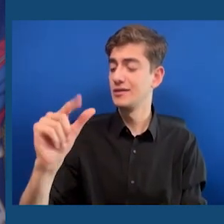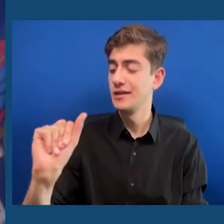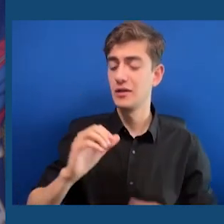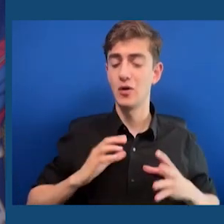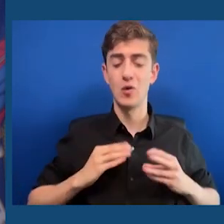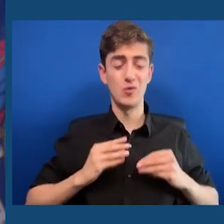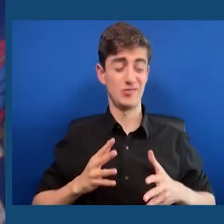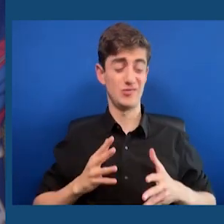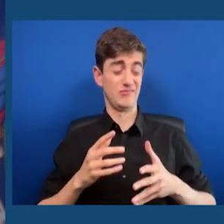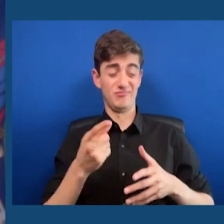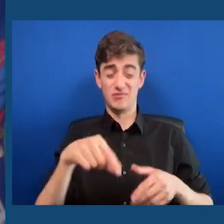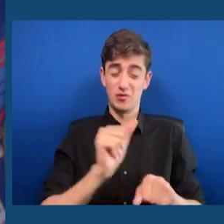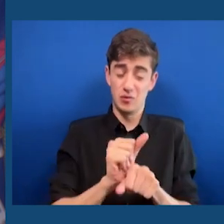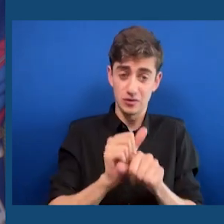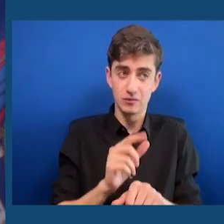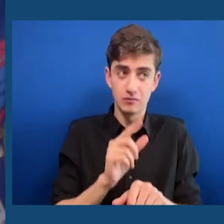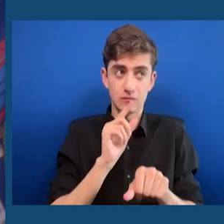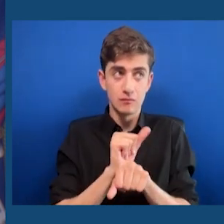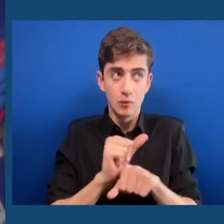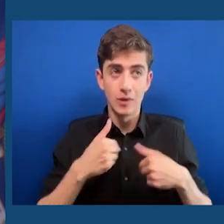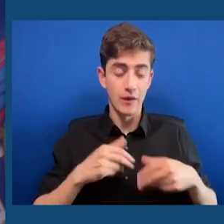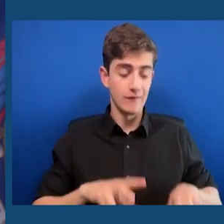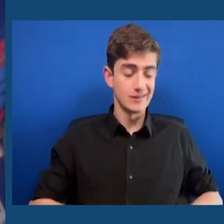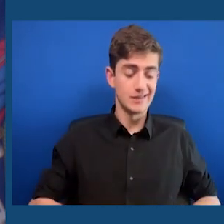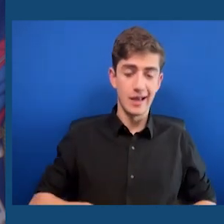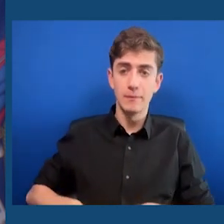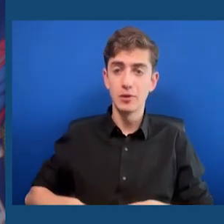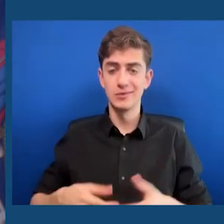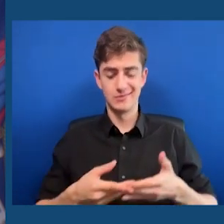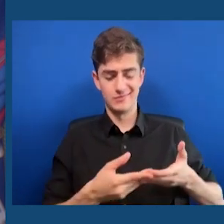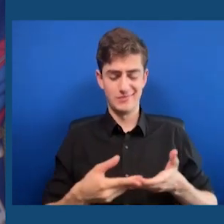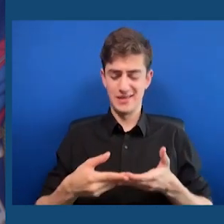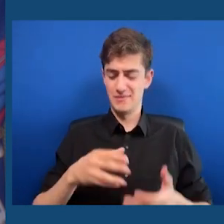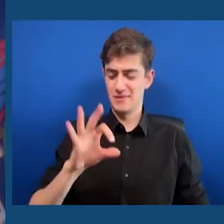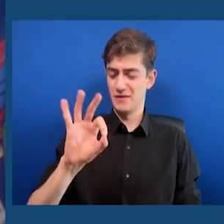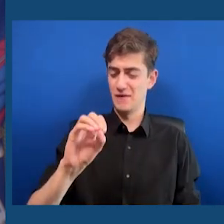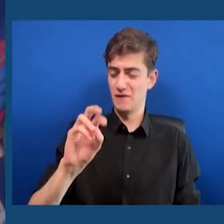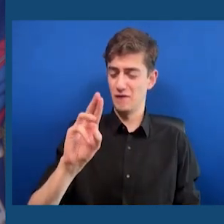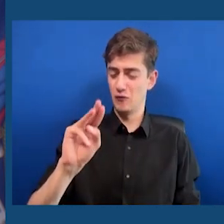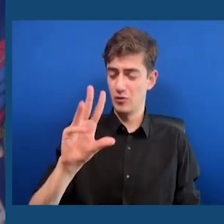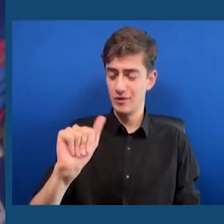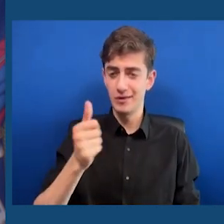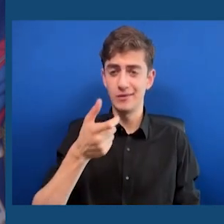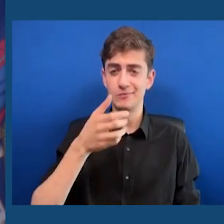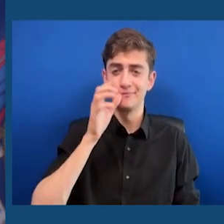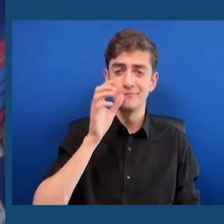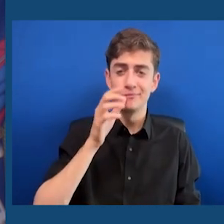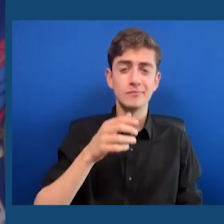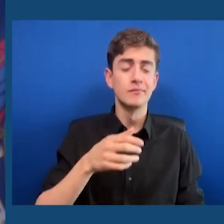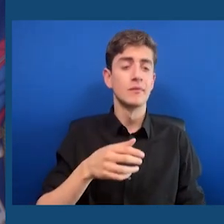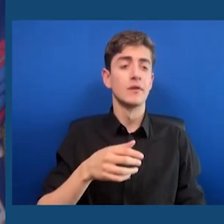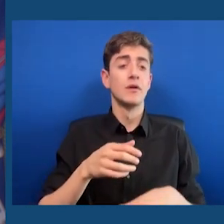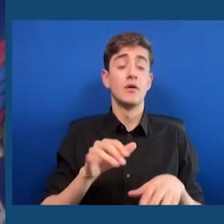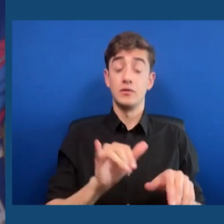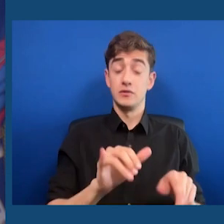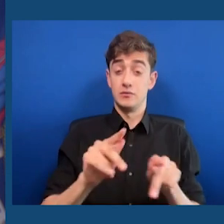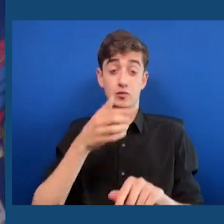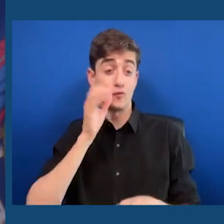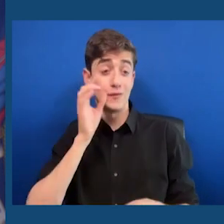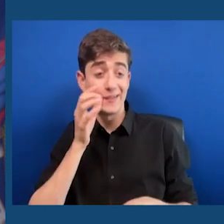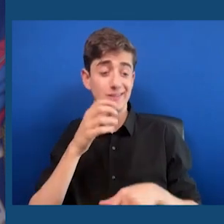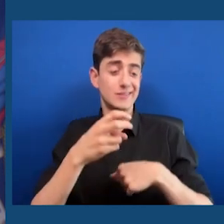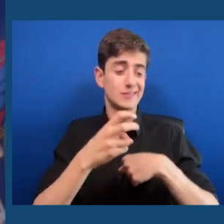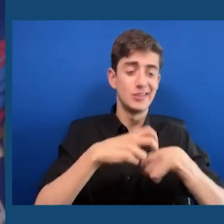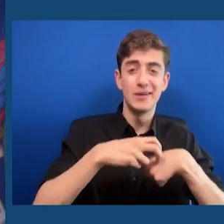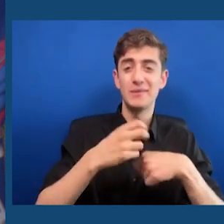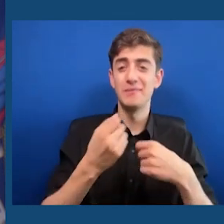from diapers and formula to favorite refreshments to chips and popcorn, whatever you like to get. But without